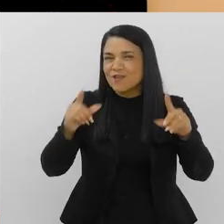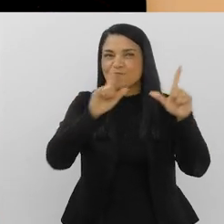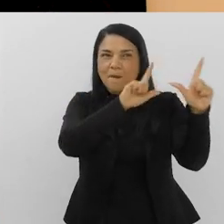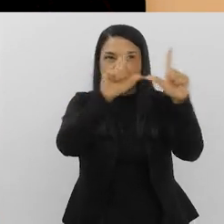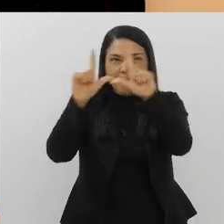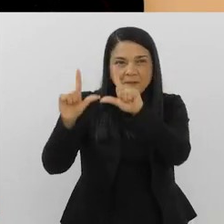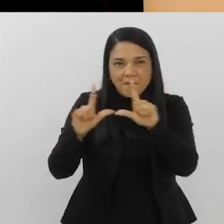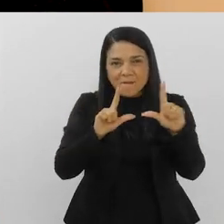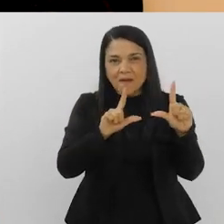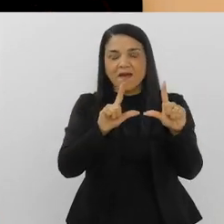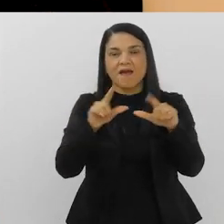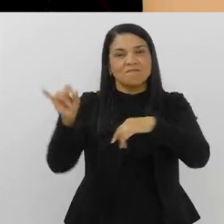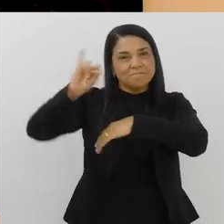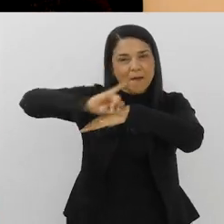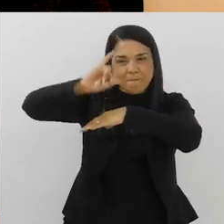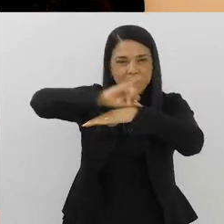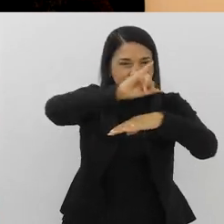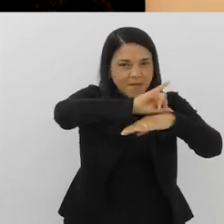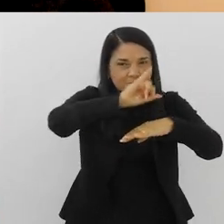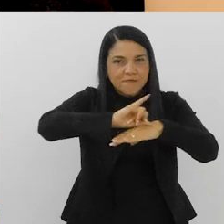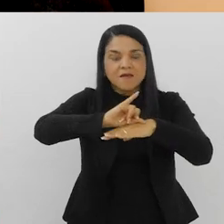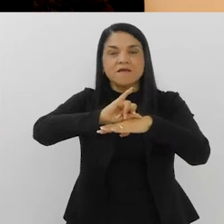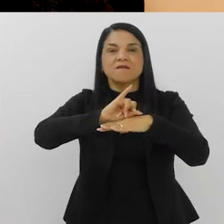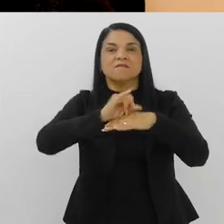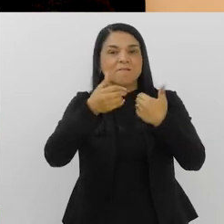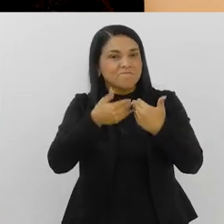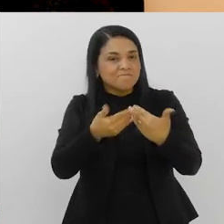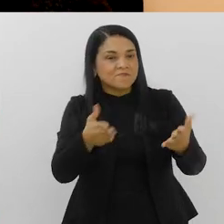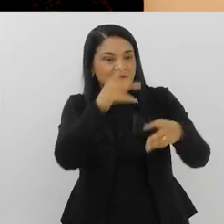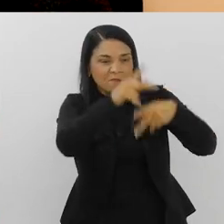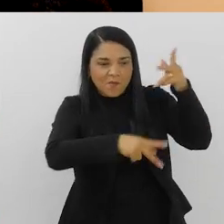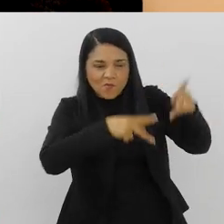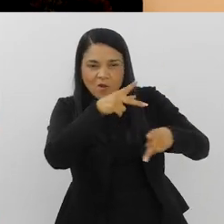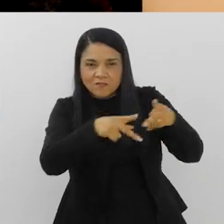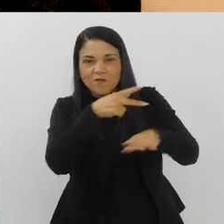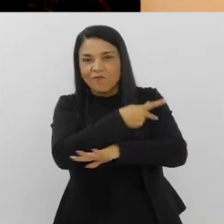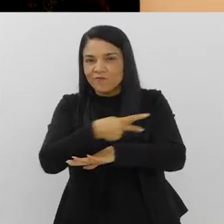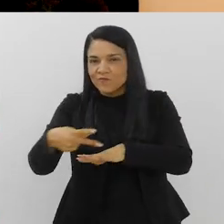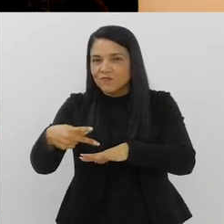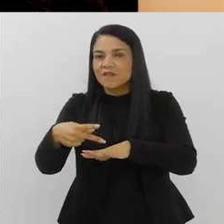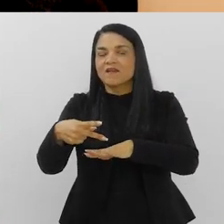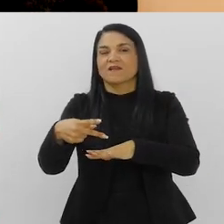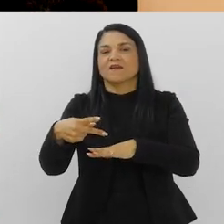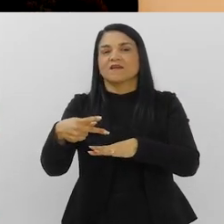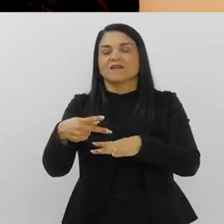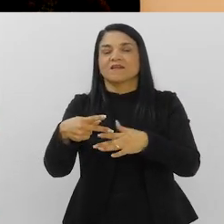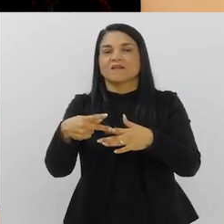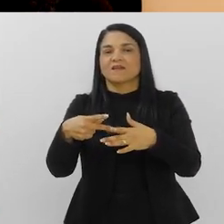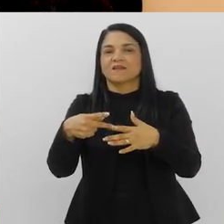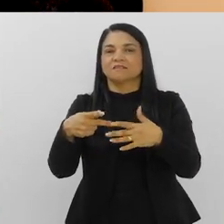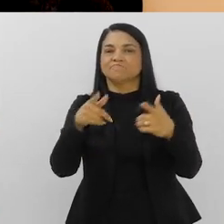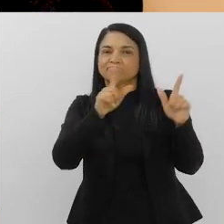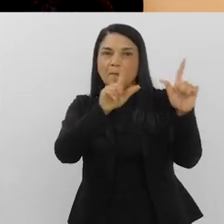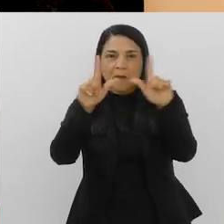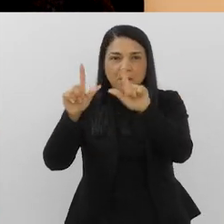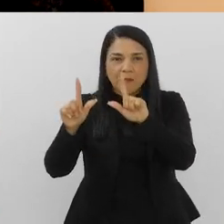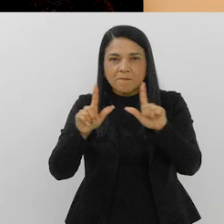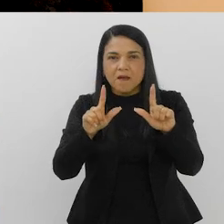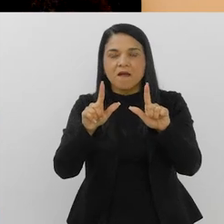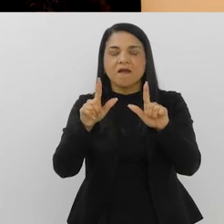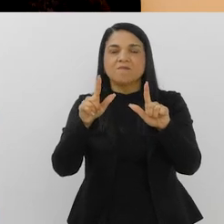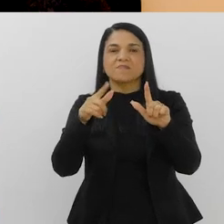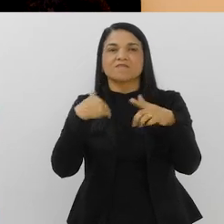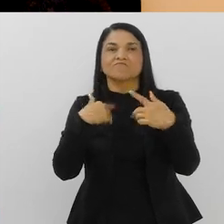to be able to and to able to have this room, to able to